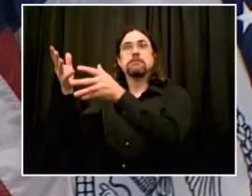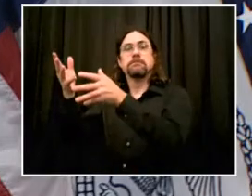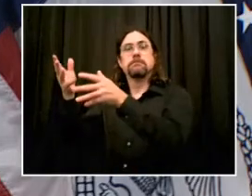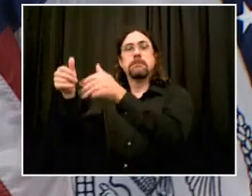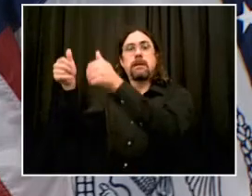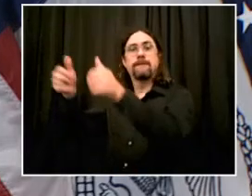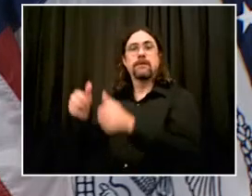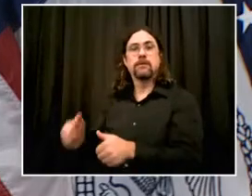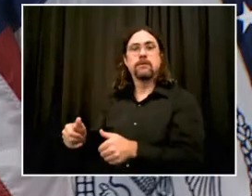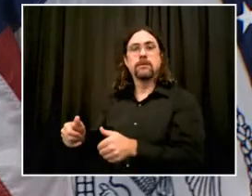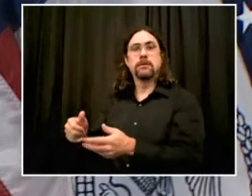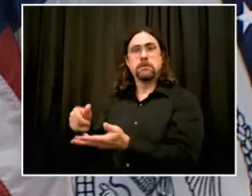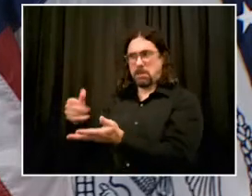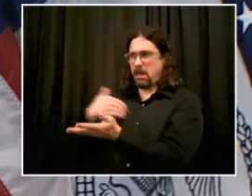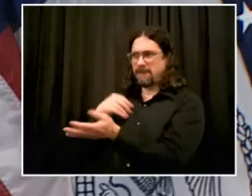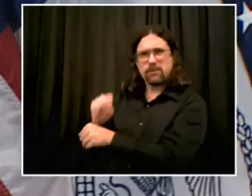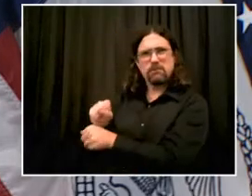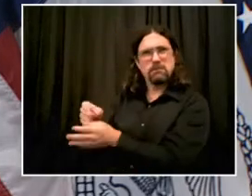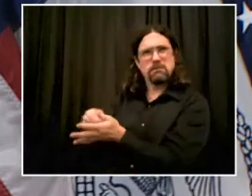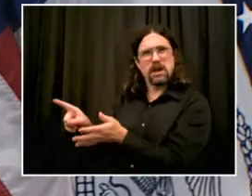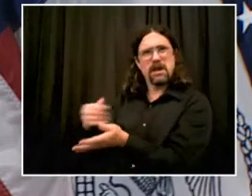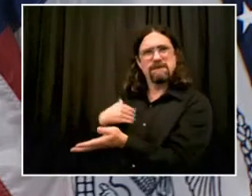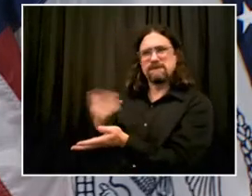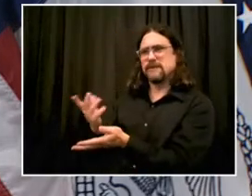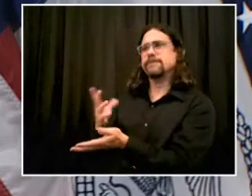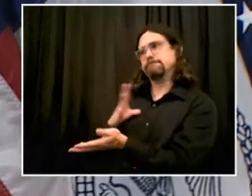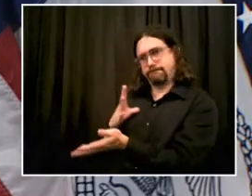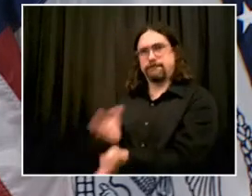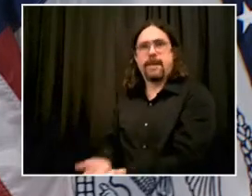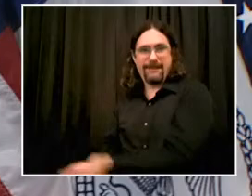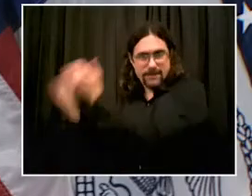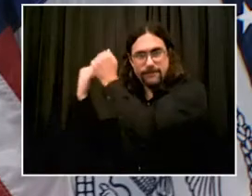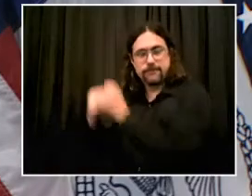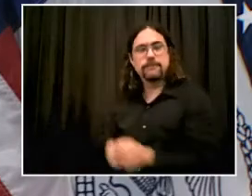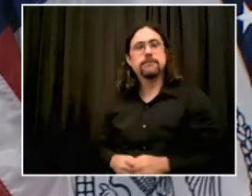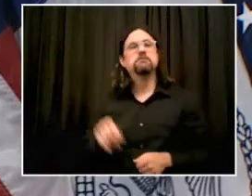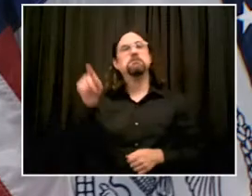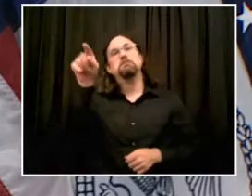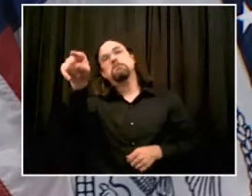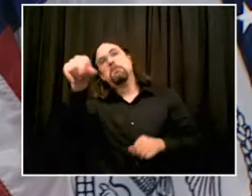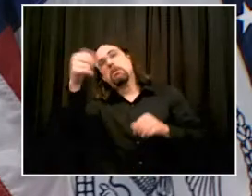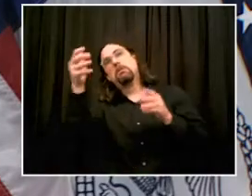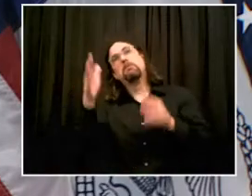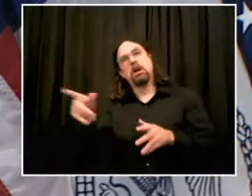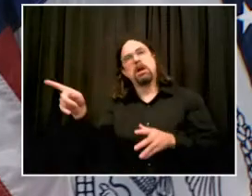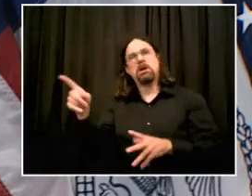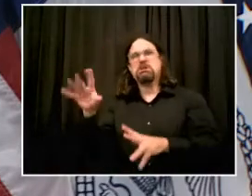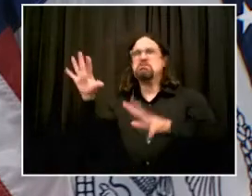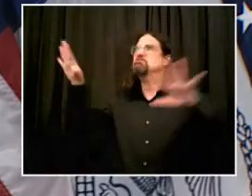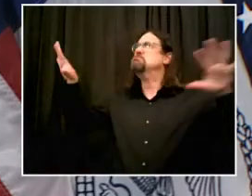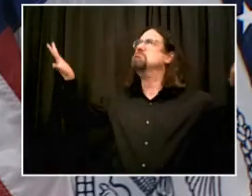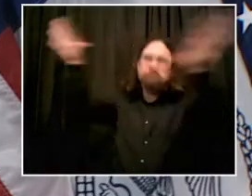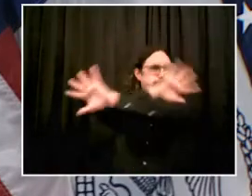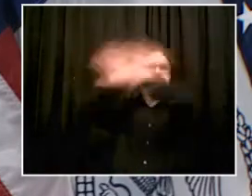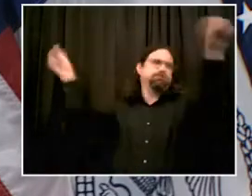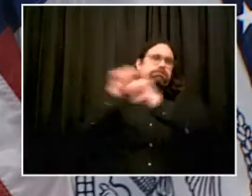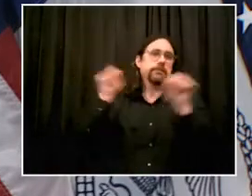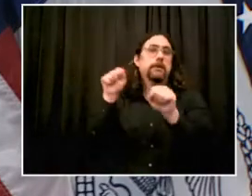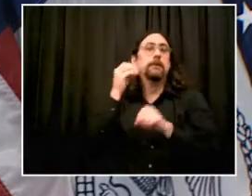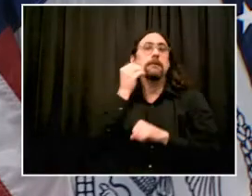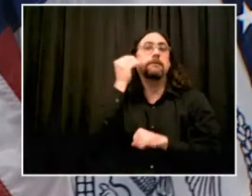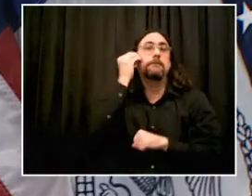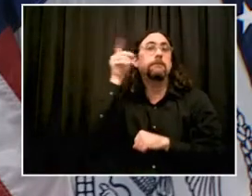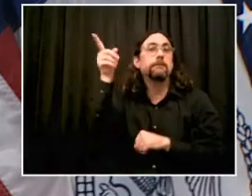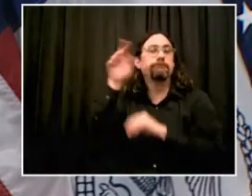the Assembly or executive order, to affirm that anyone in that situation where they simply can't pay should be allowed to create a